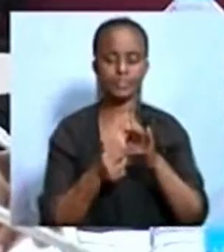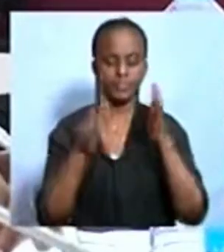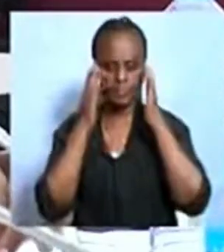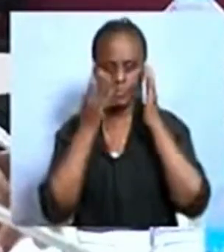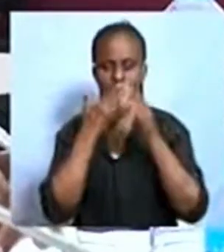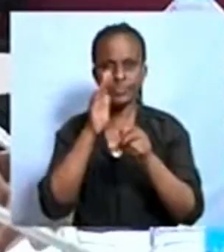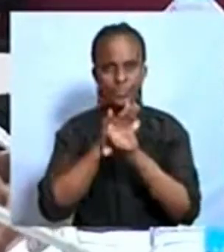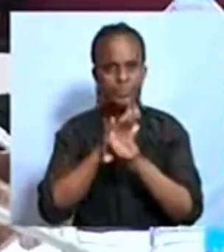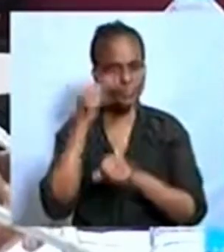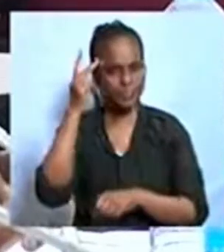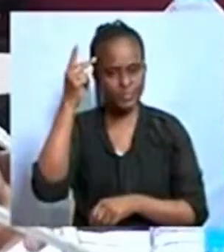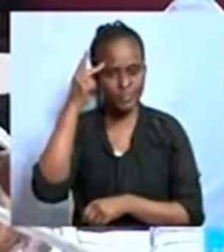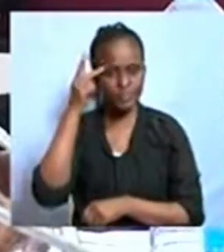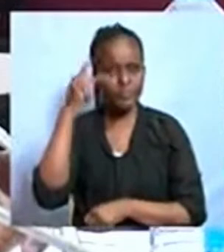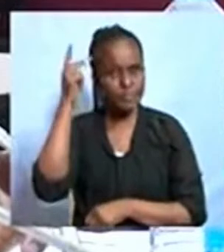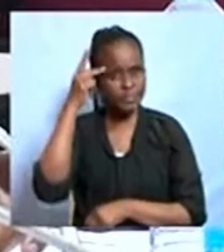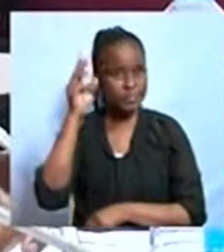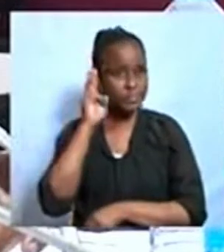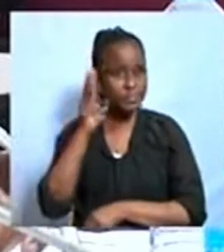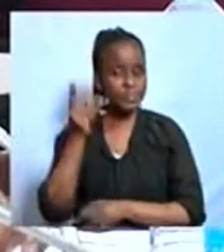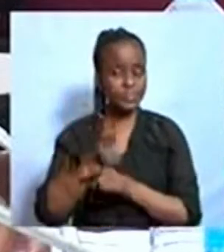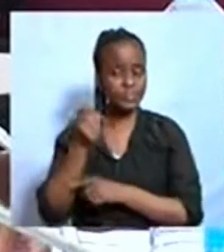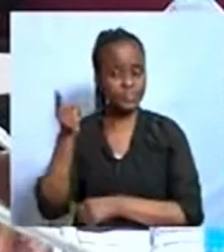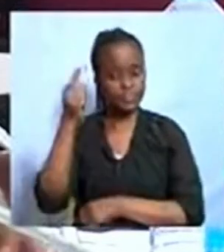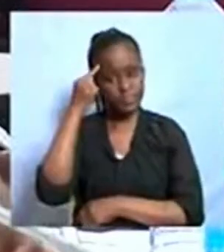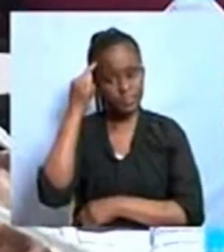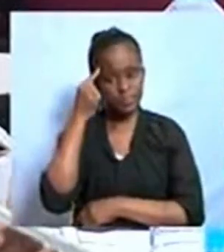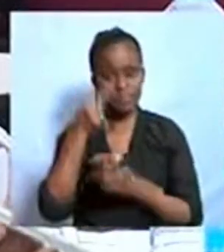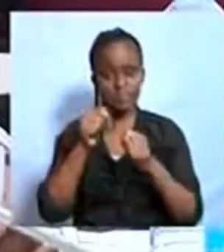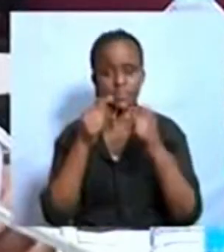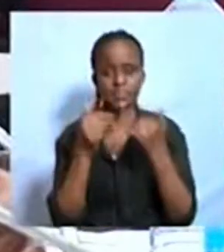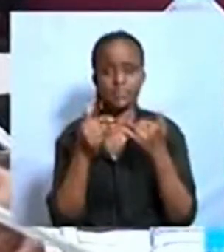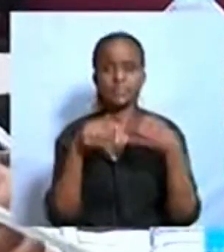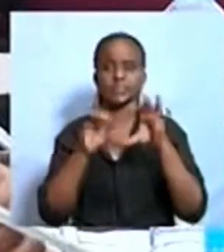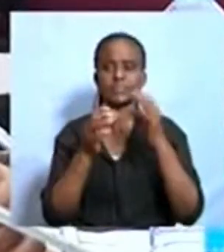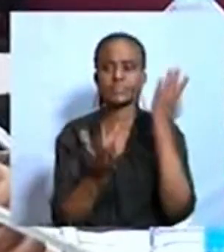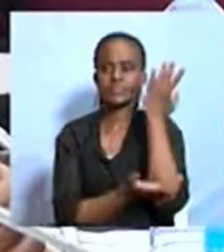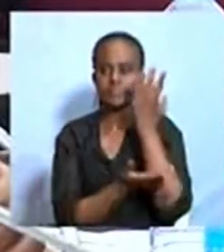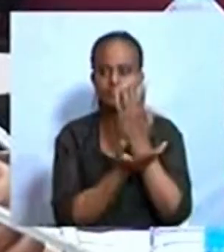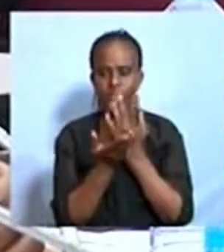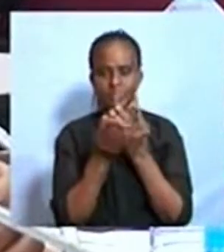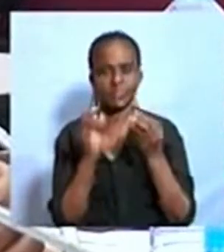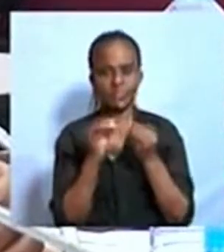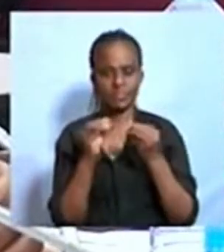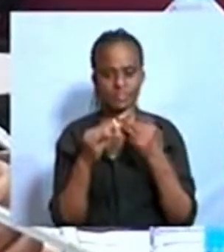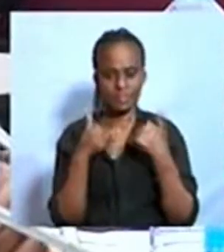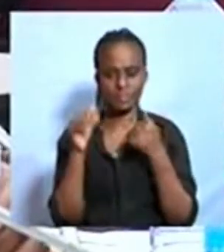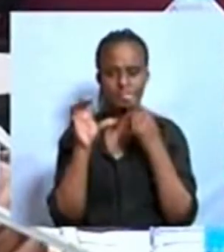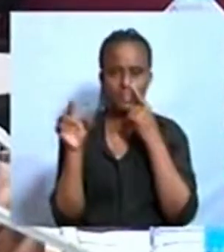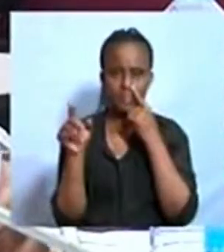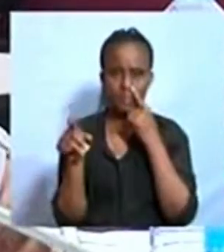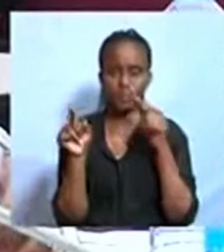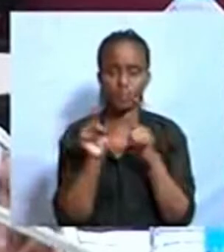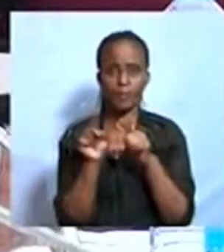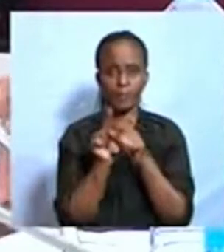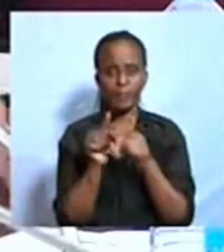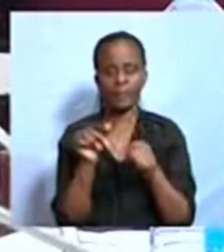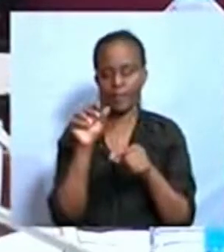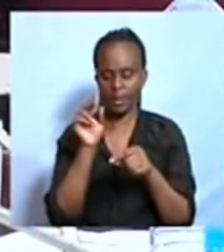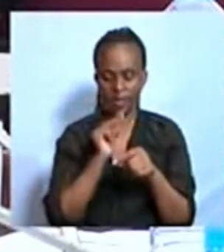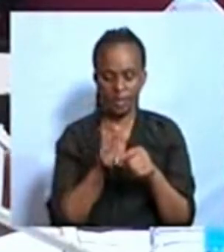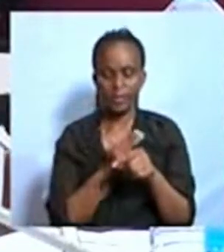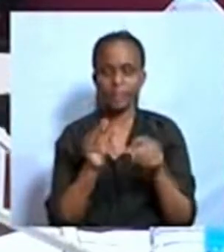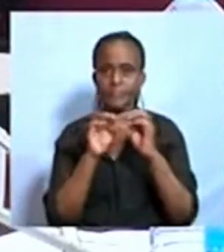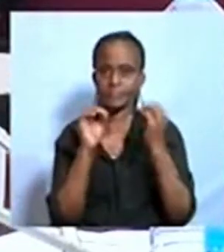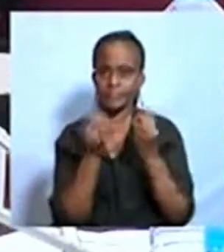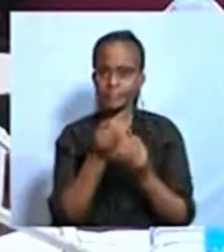the political commitment, a political will by the government to try and continue improving the health sector. And SAFED is one of those